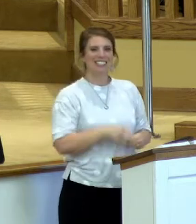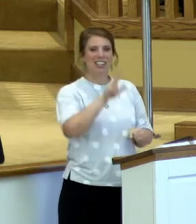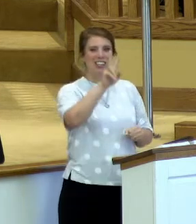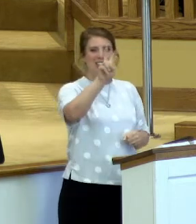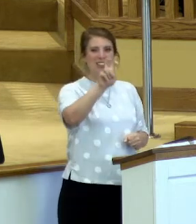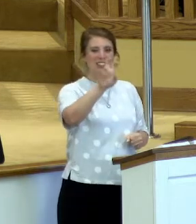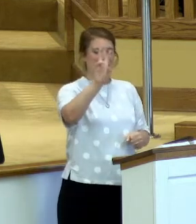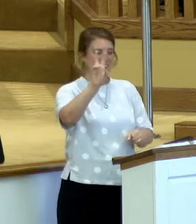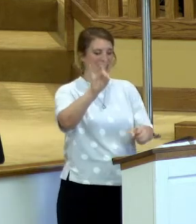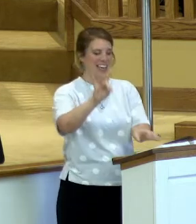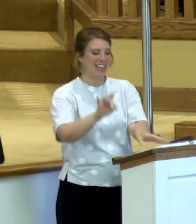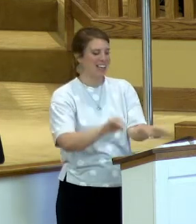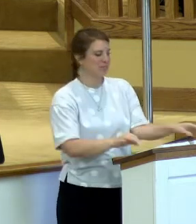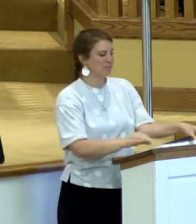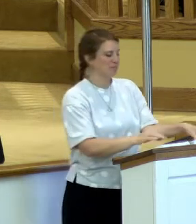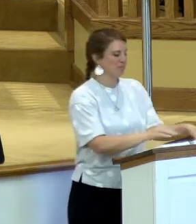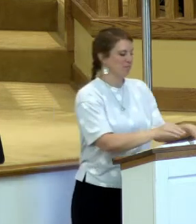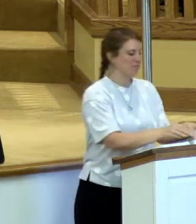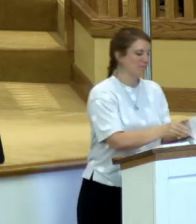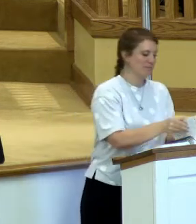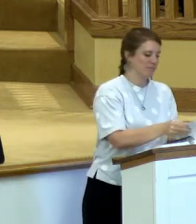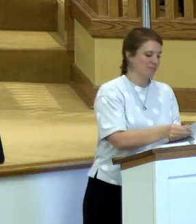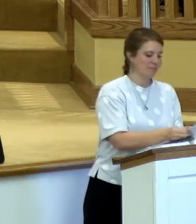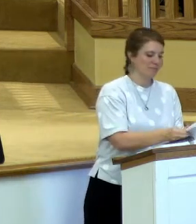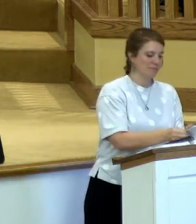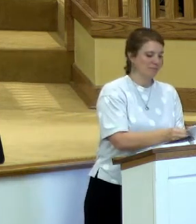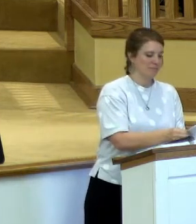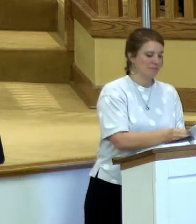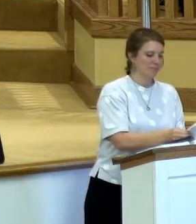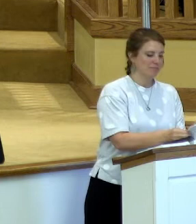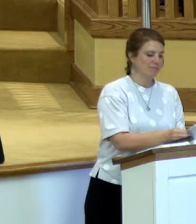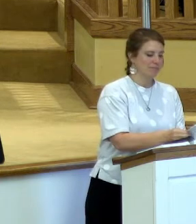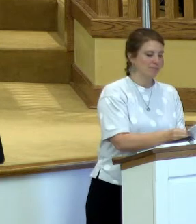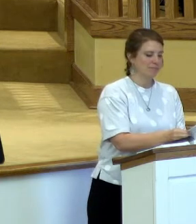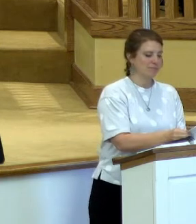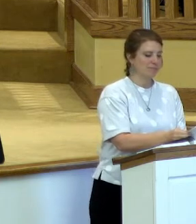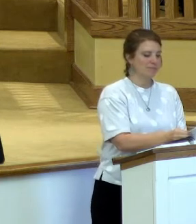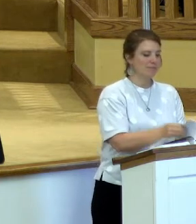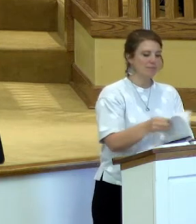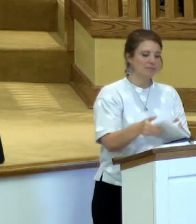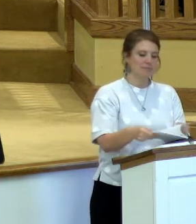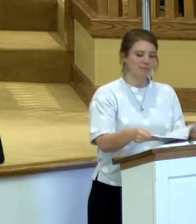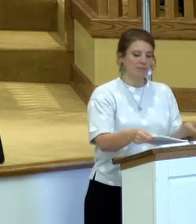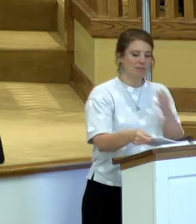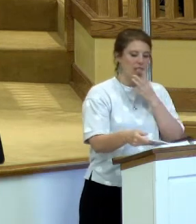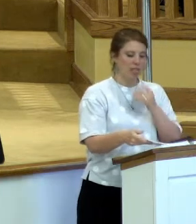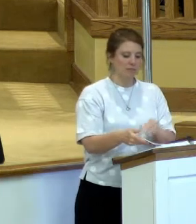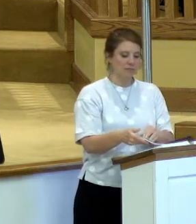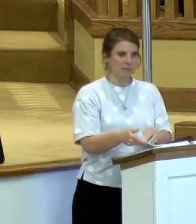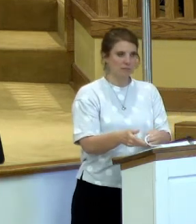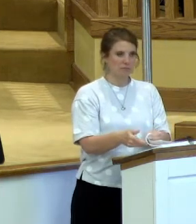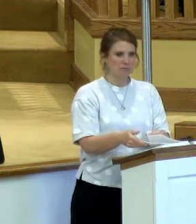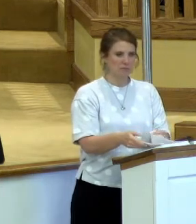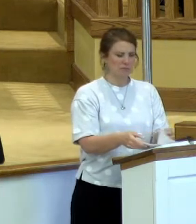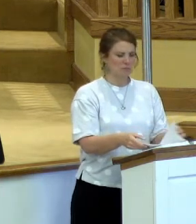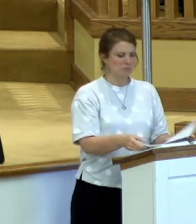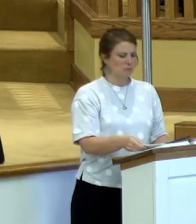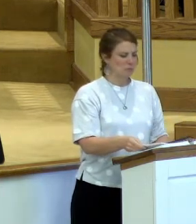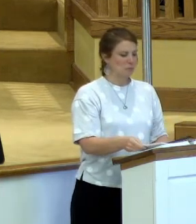number 278, 278, please. And let's sing about that one day. 278.